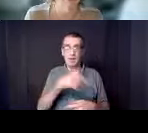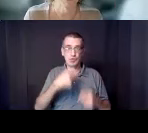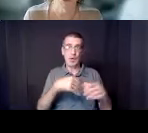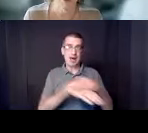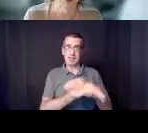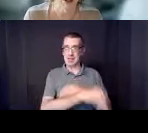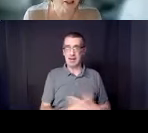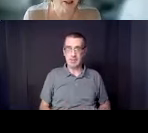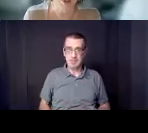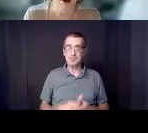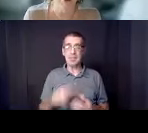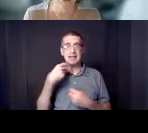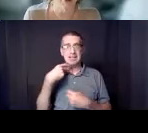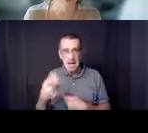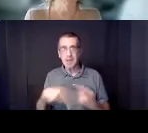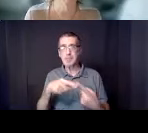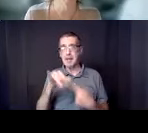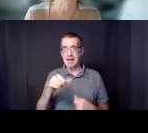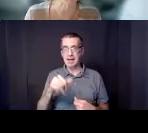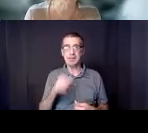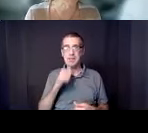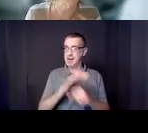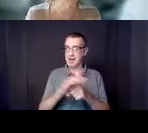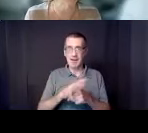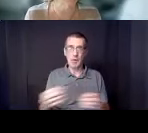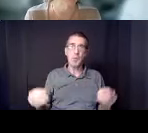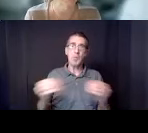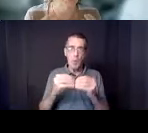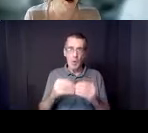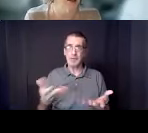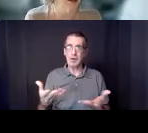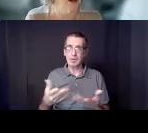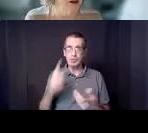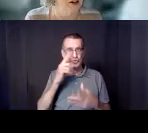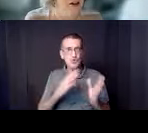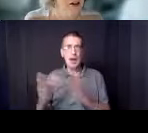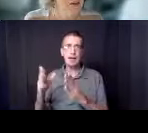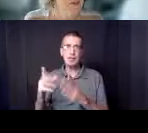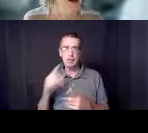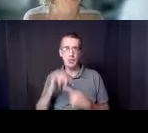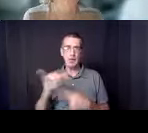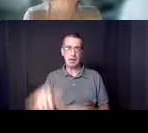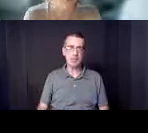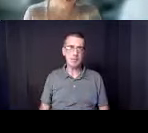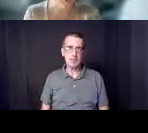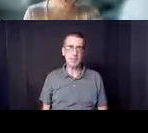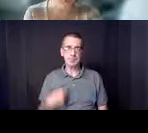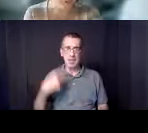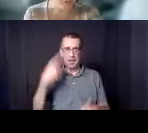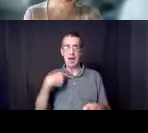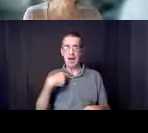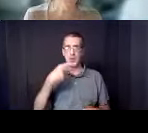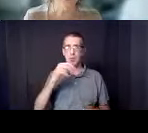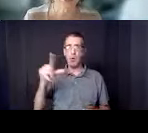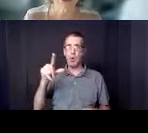it. So telling them about it is not enough. There's more of a strategy needed there. I think we had a poll,